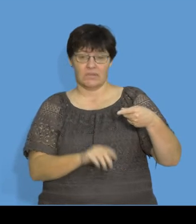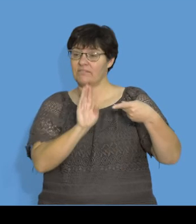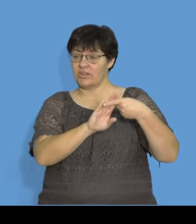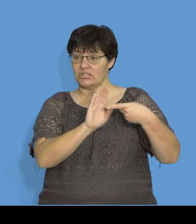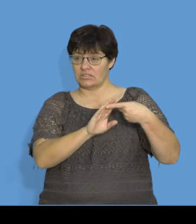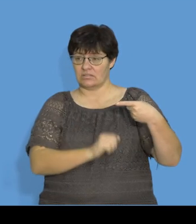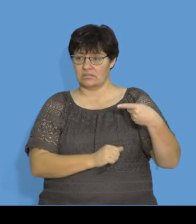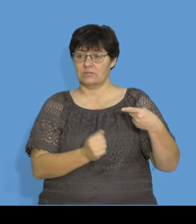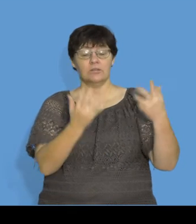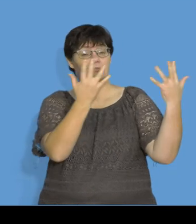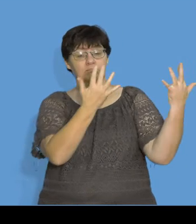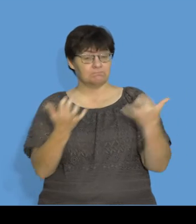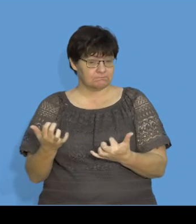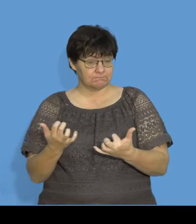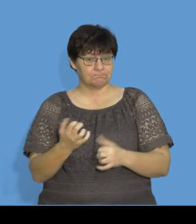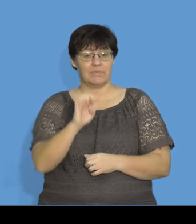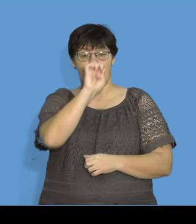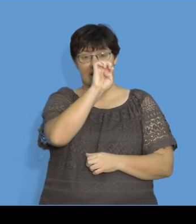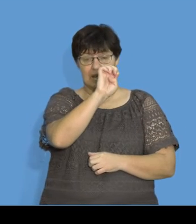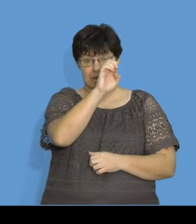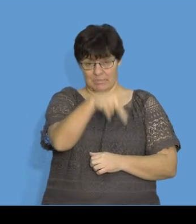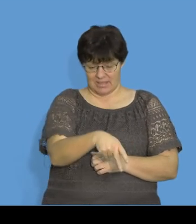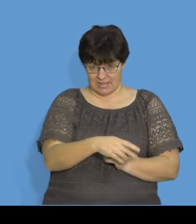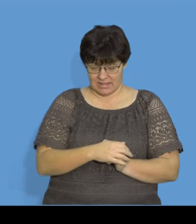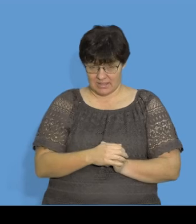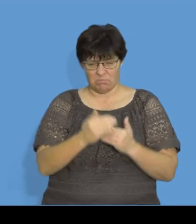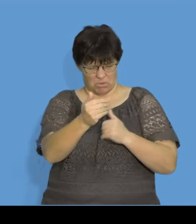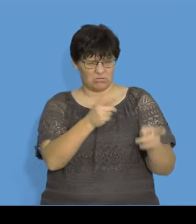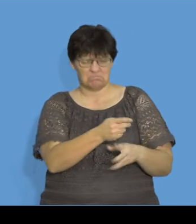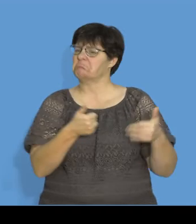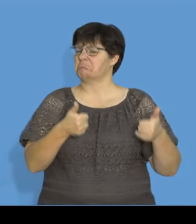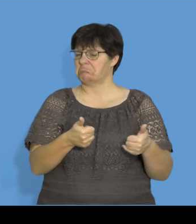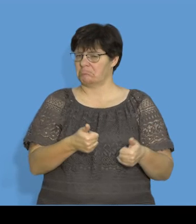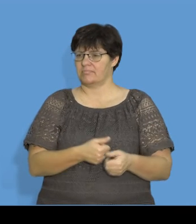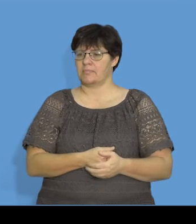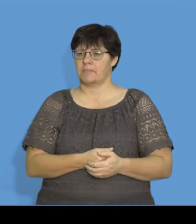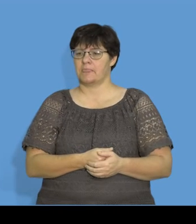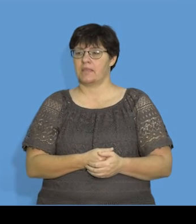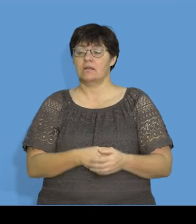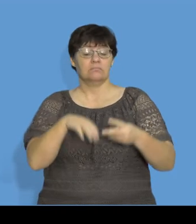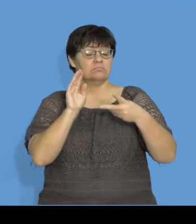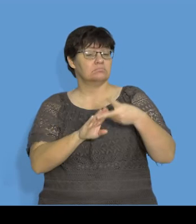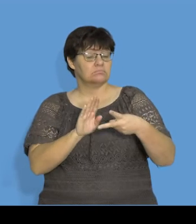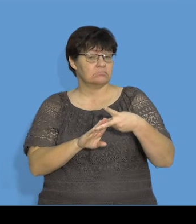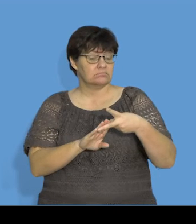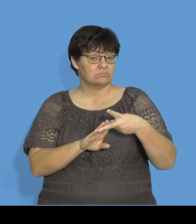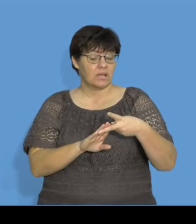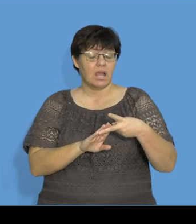is, calculate the potential energy of the box. We're good with that. If the height of the box is